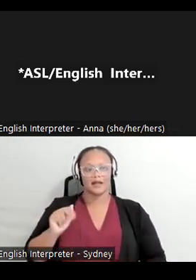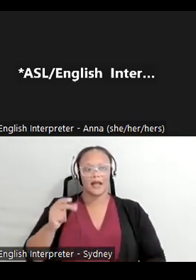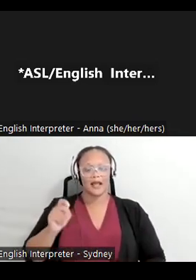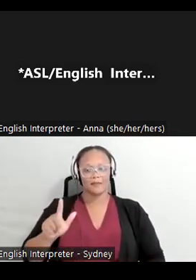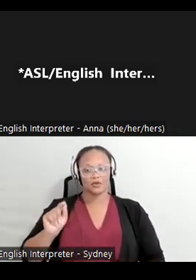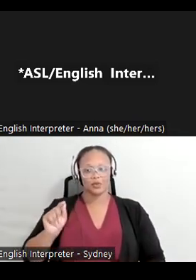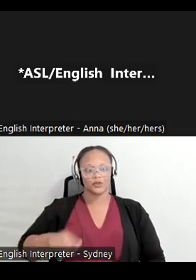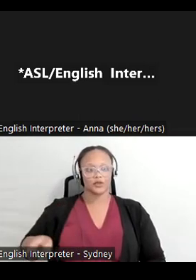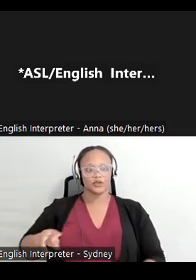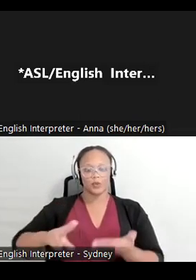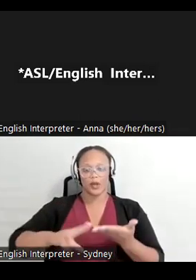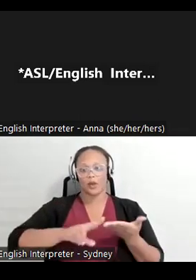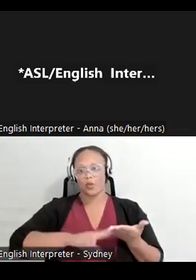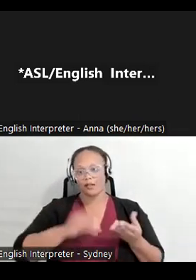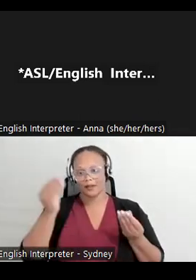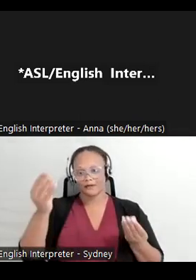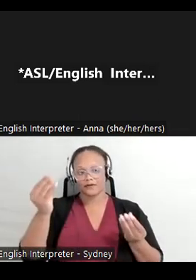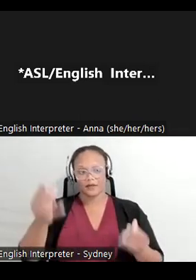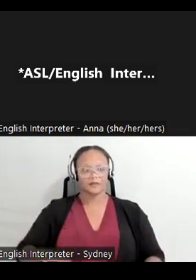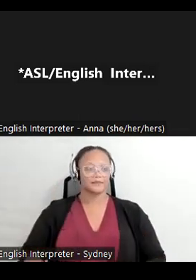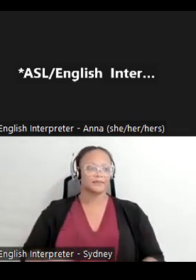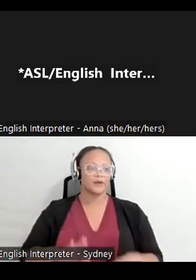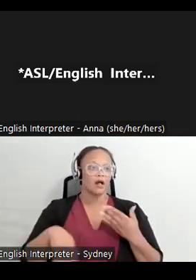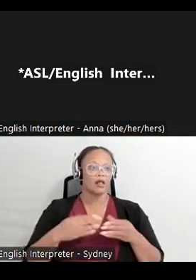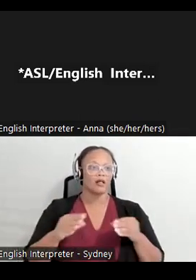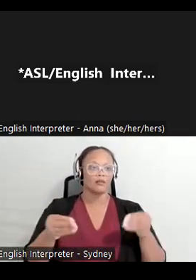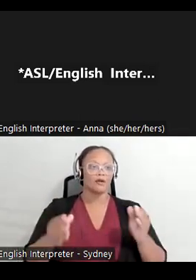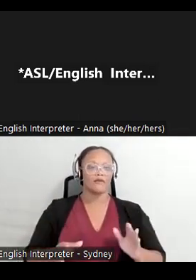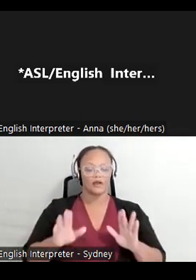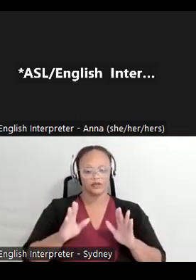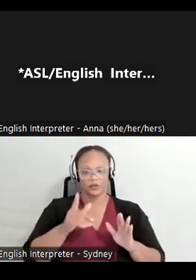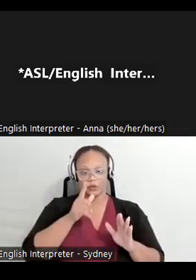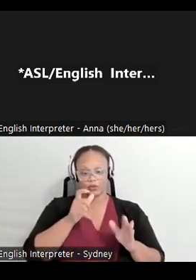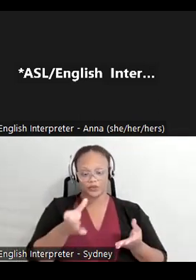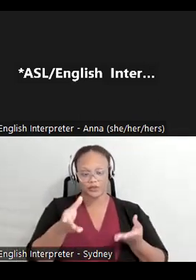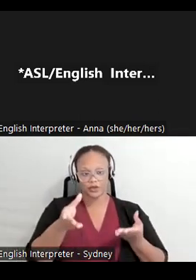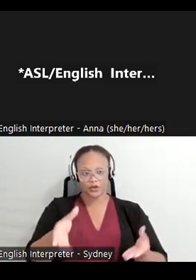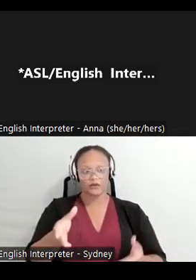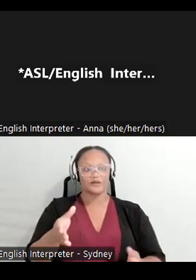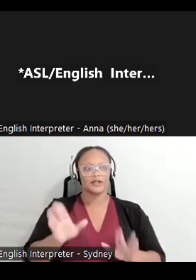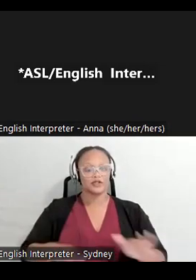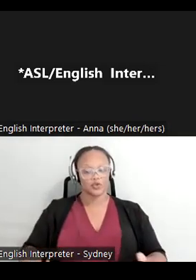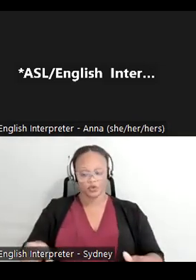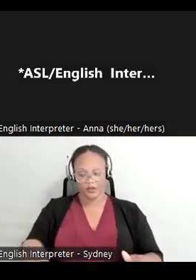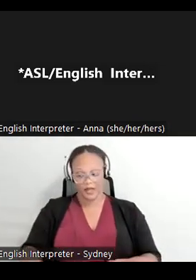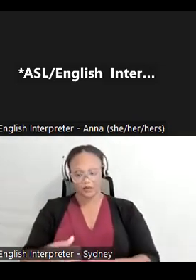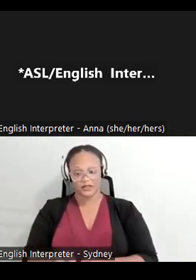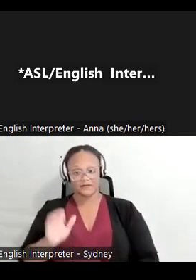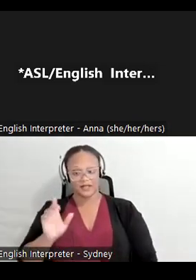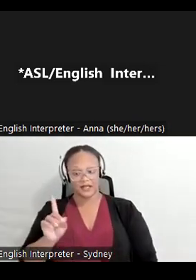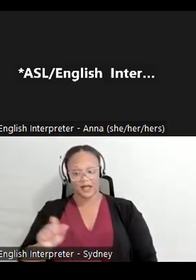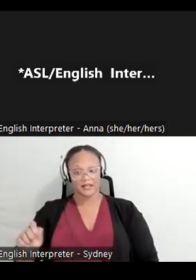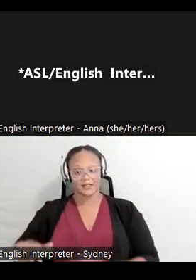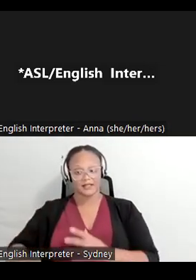2022 enrollment information. All provider types who serve children receiving CDSS-funded subsidized childcare in